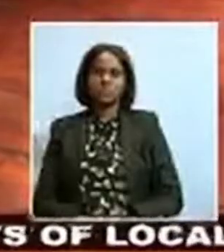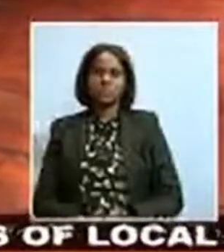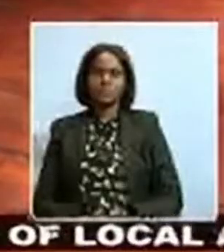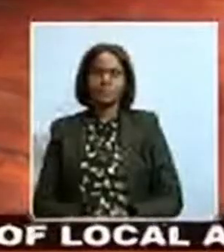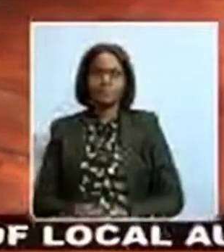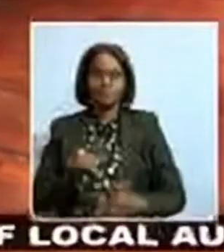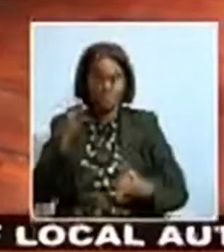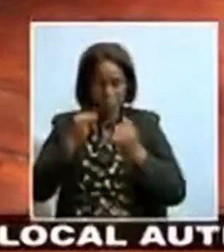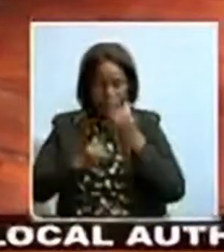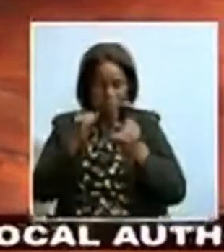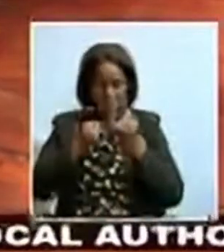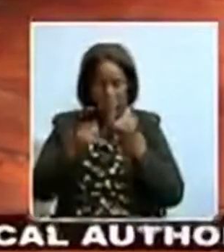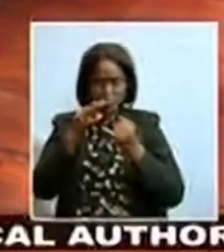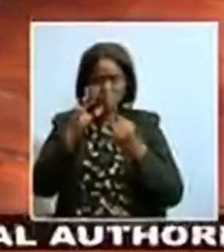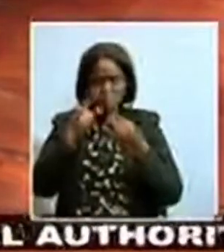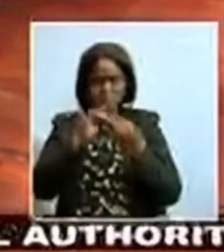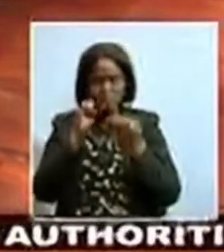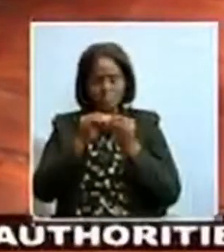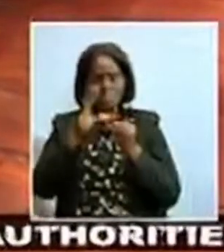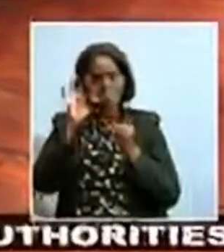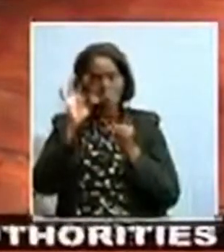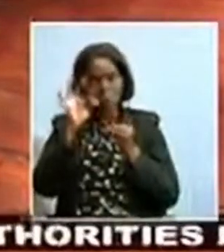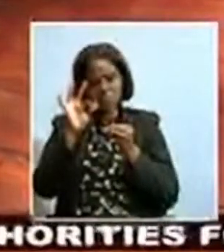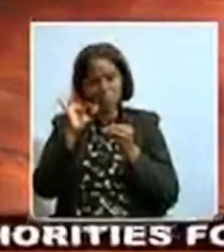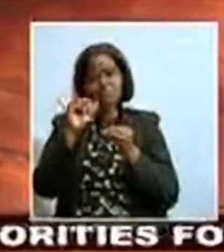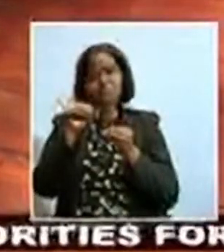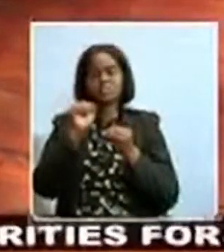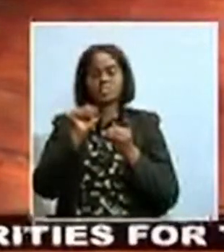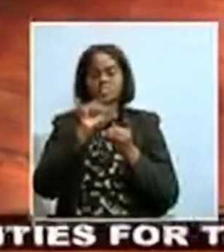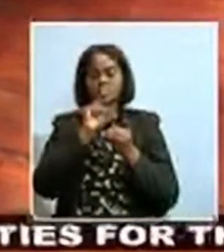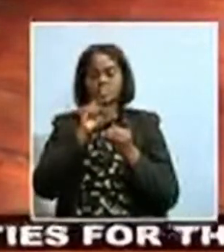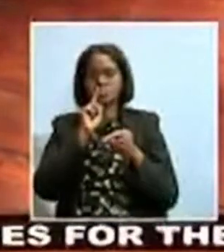At the end of Appendix 9? Yes, Chair.